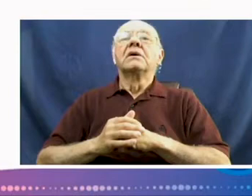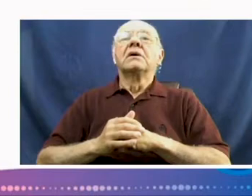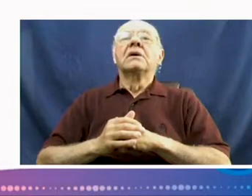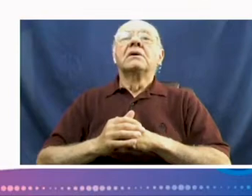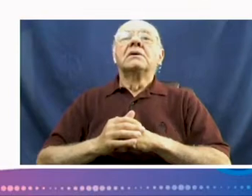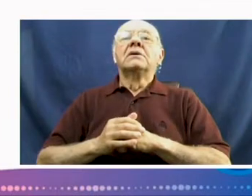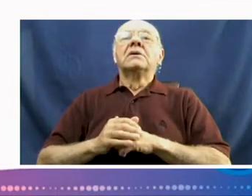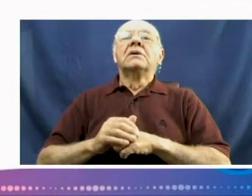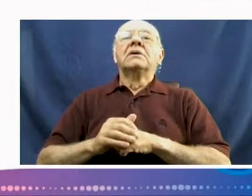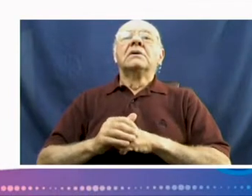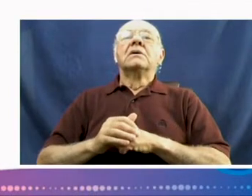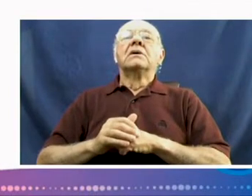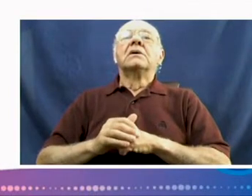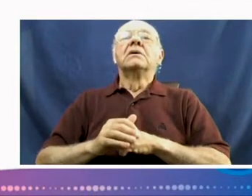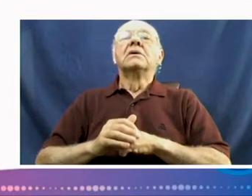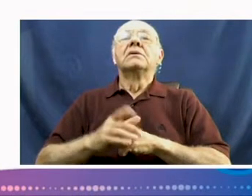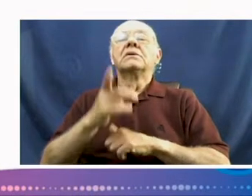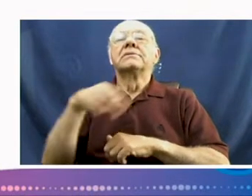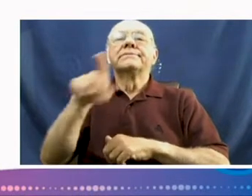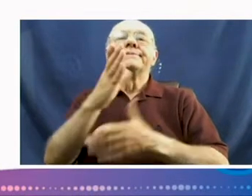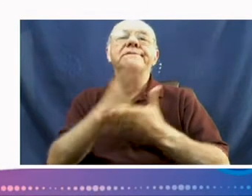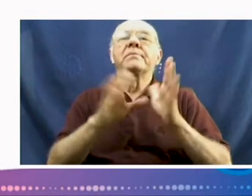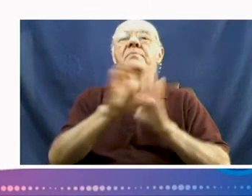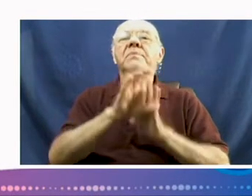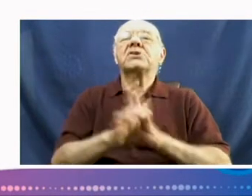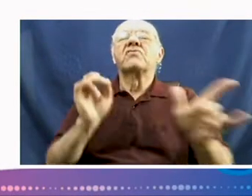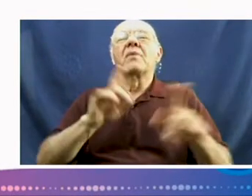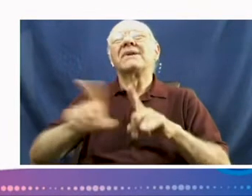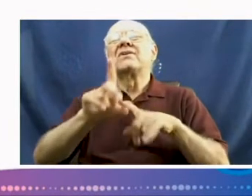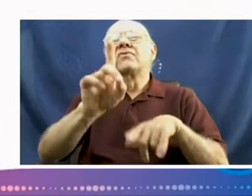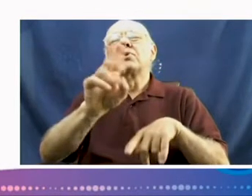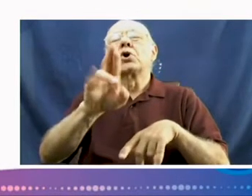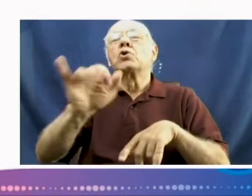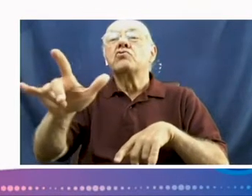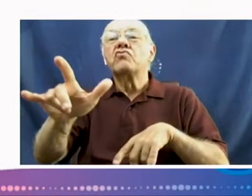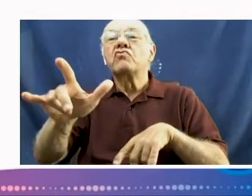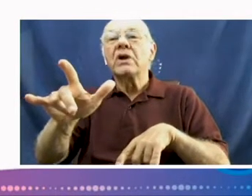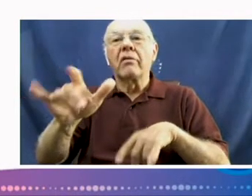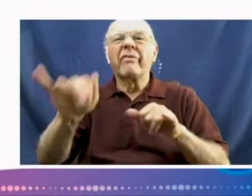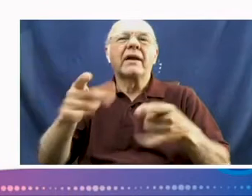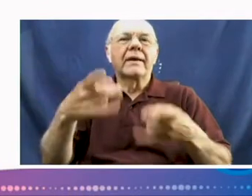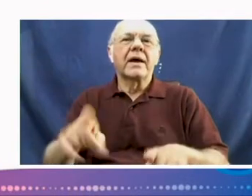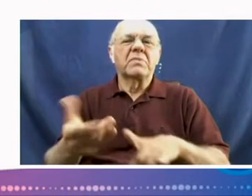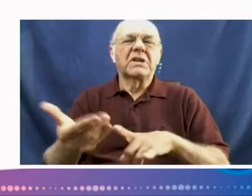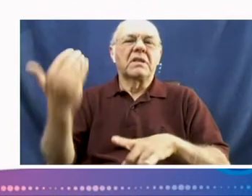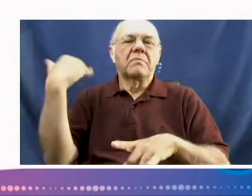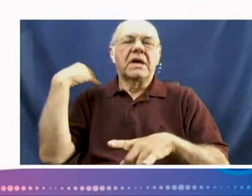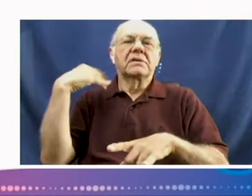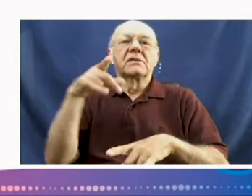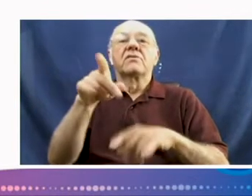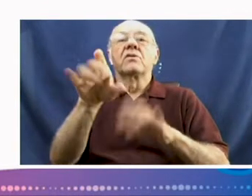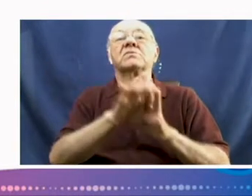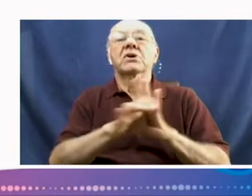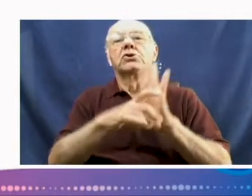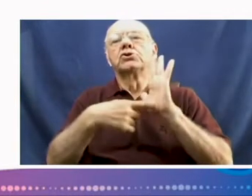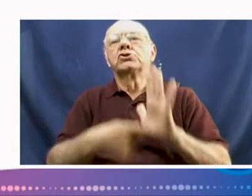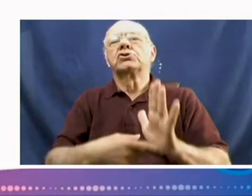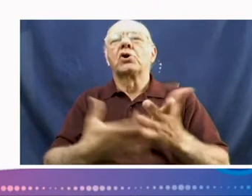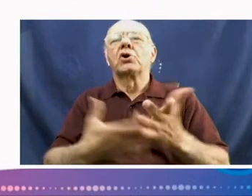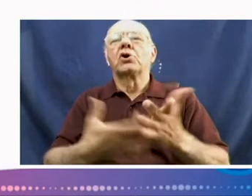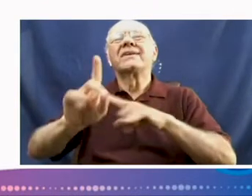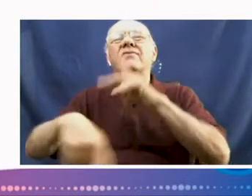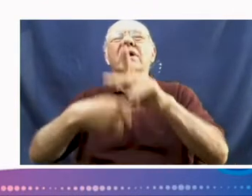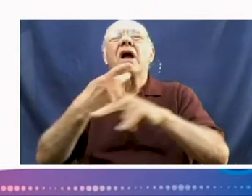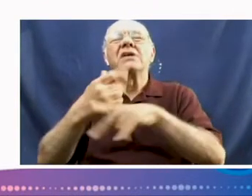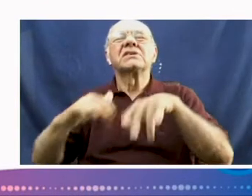There's some various photos from different drills that we've done. The pictures reflect some of the various exercises that we've